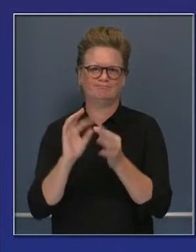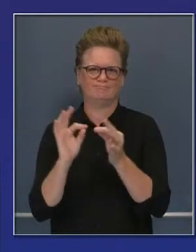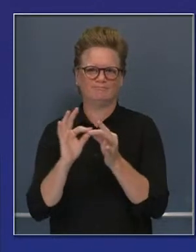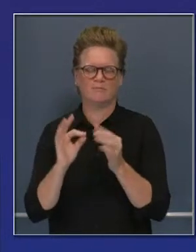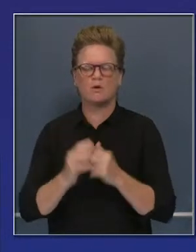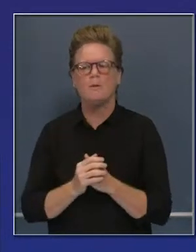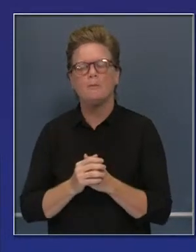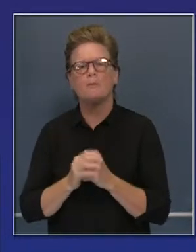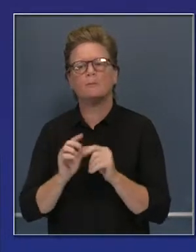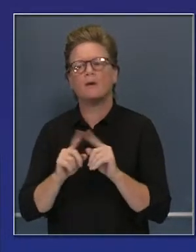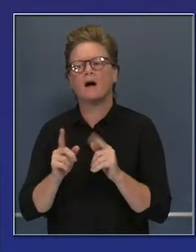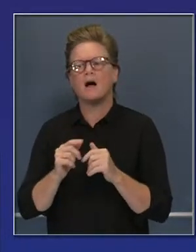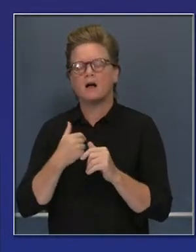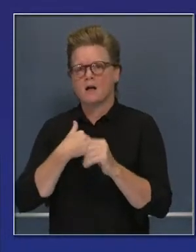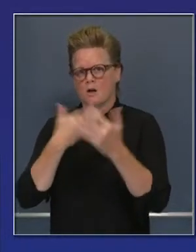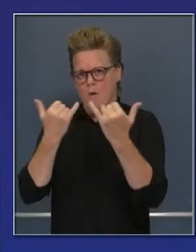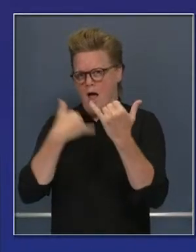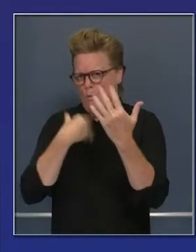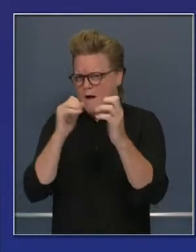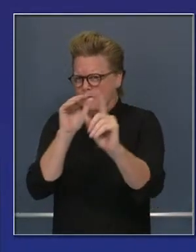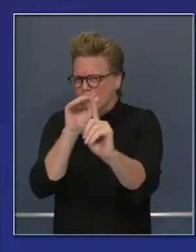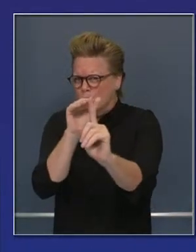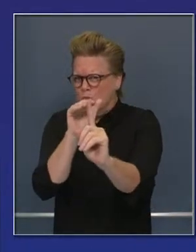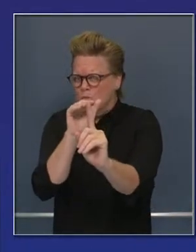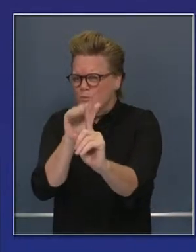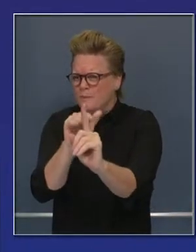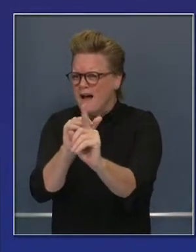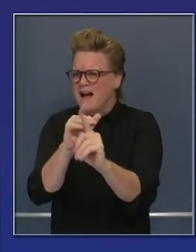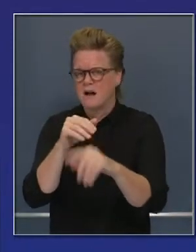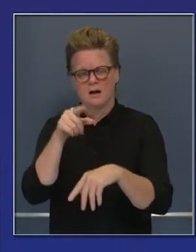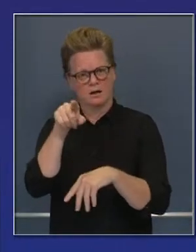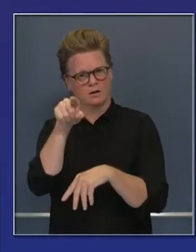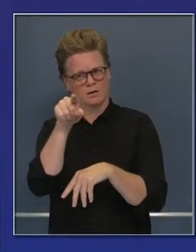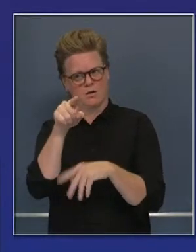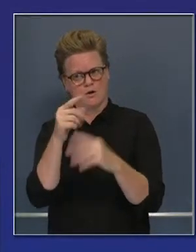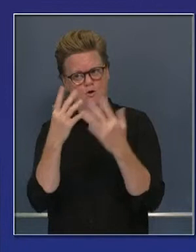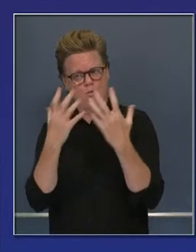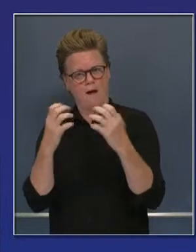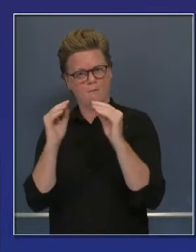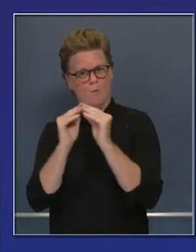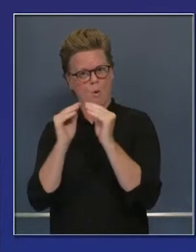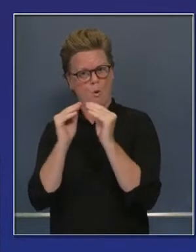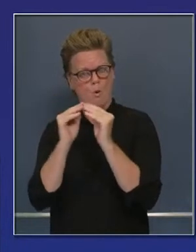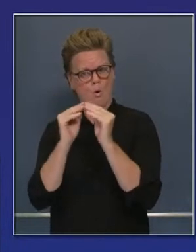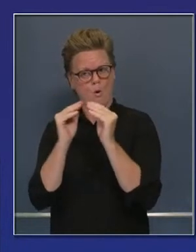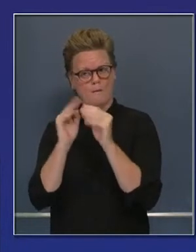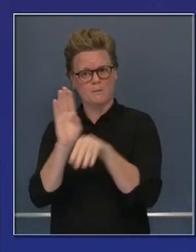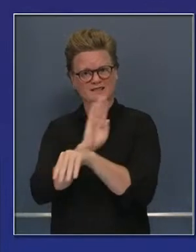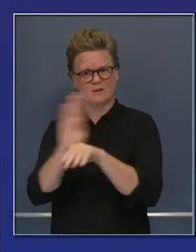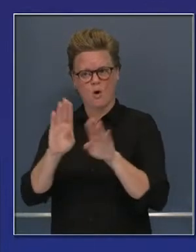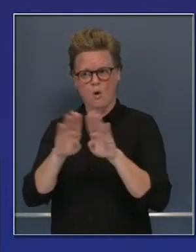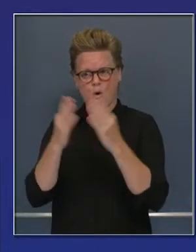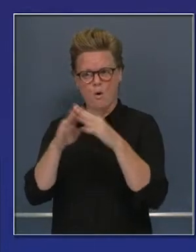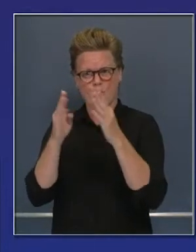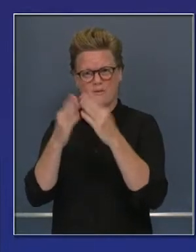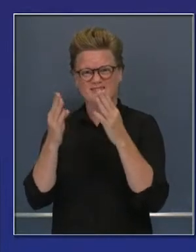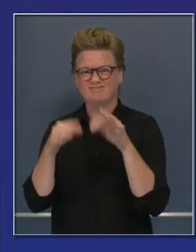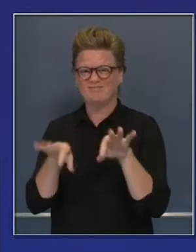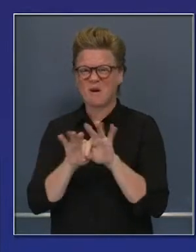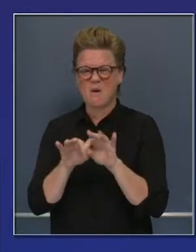the blueprint for a safer opening is to simplify with 4 tiers, 4